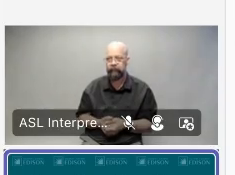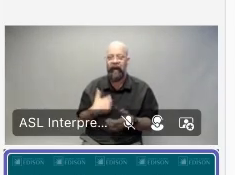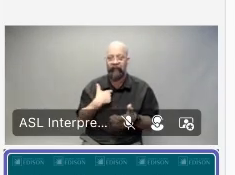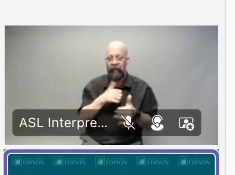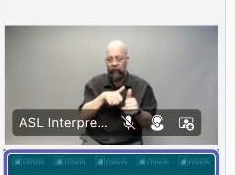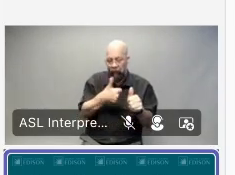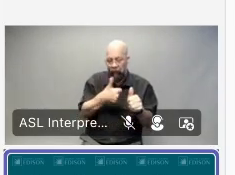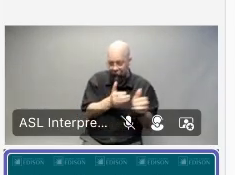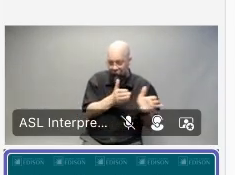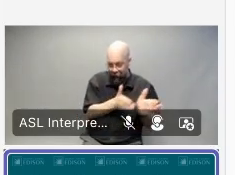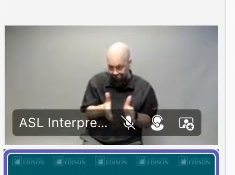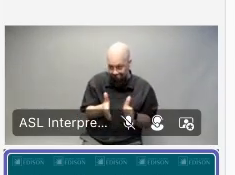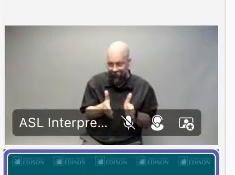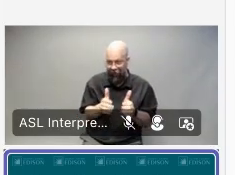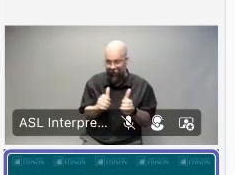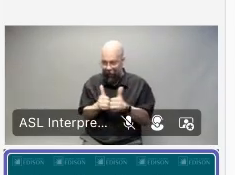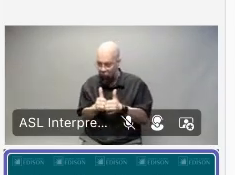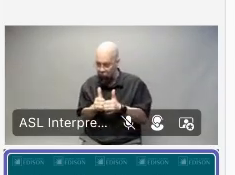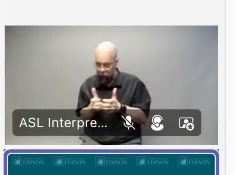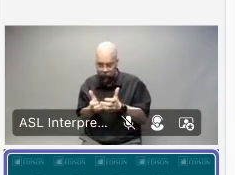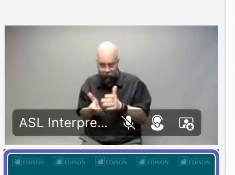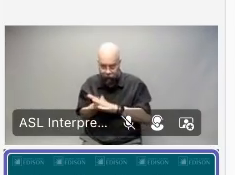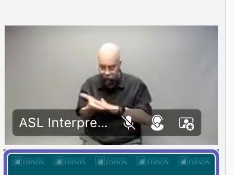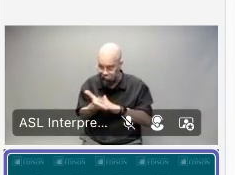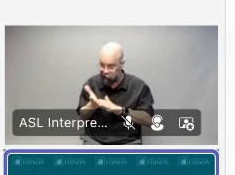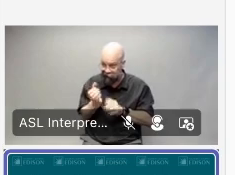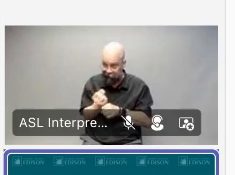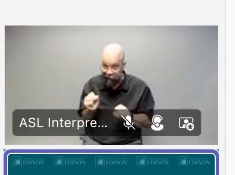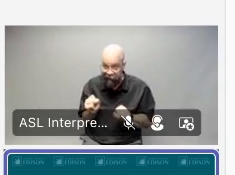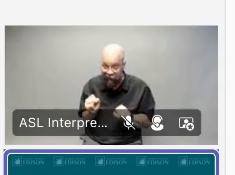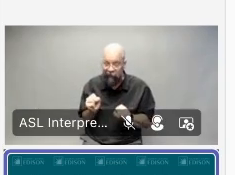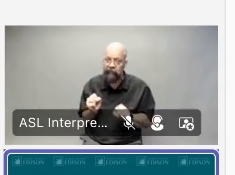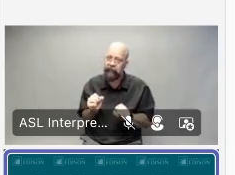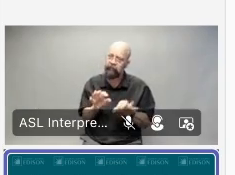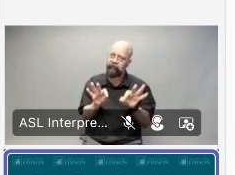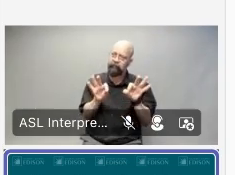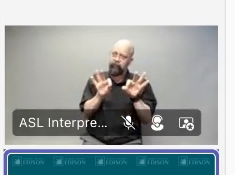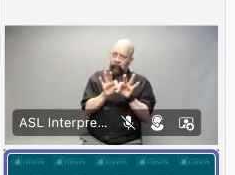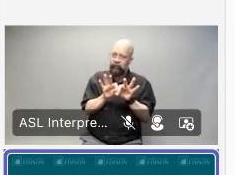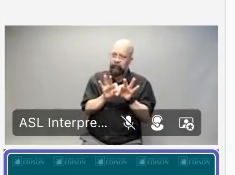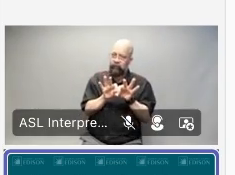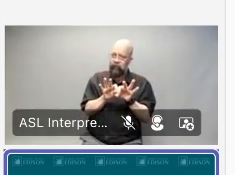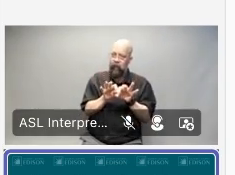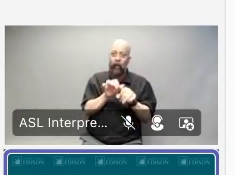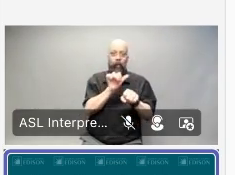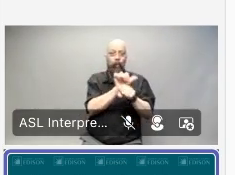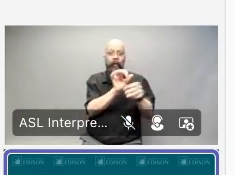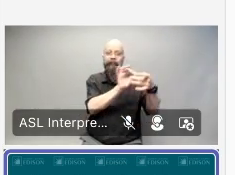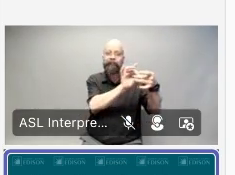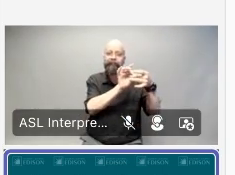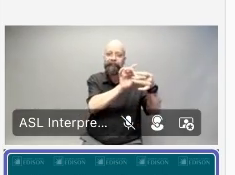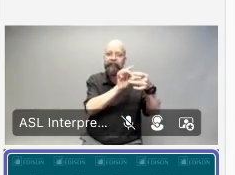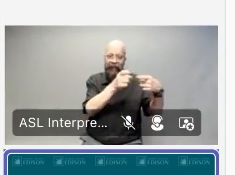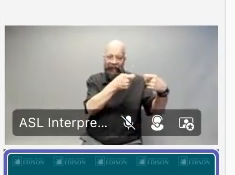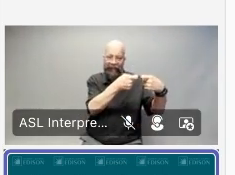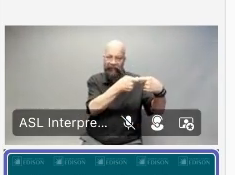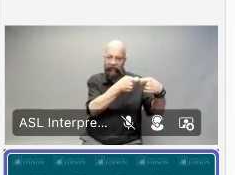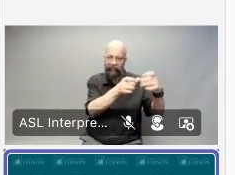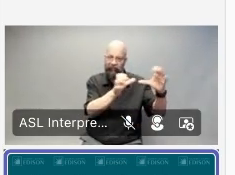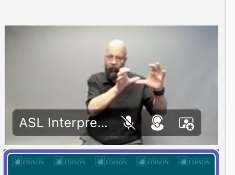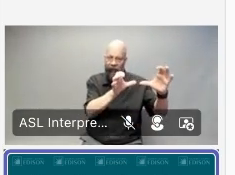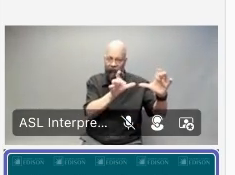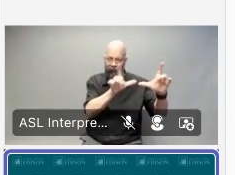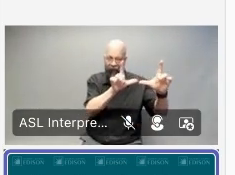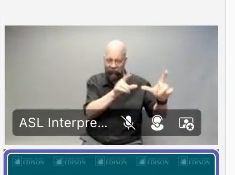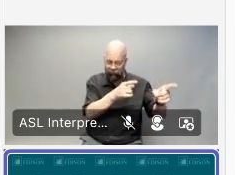important part of preparing for outages. We encourage you to always work with a licensed electrician to make sure that you have